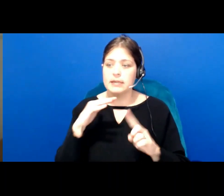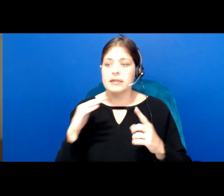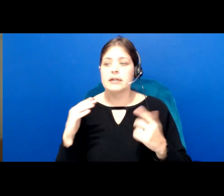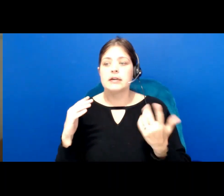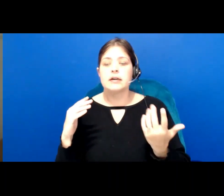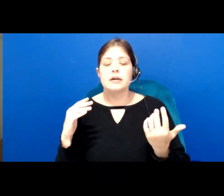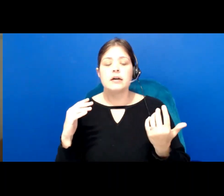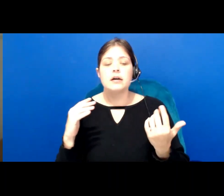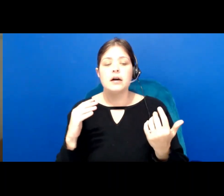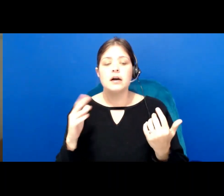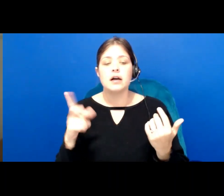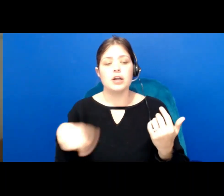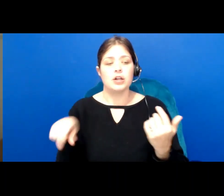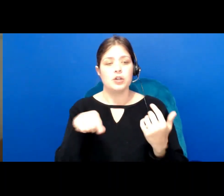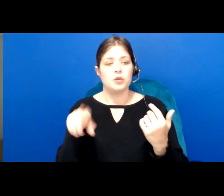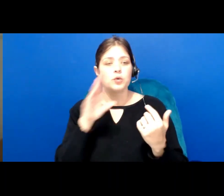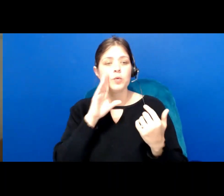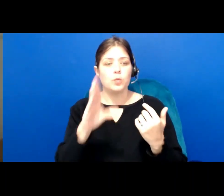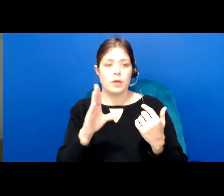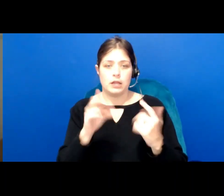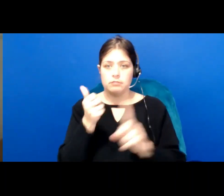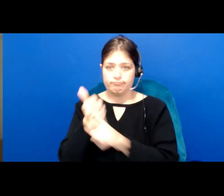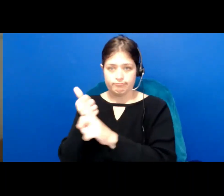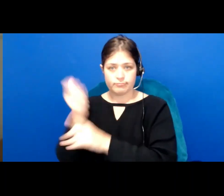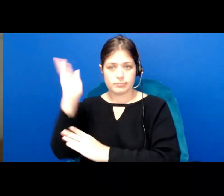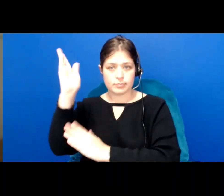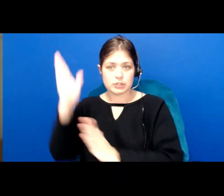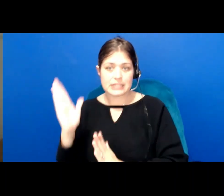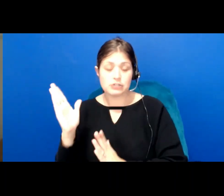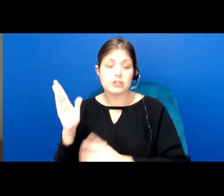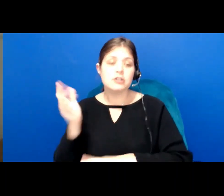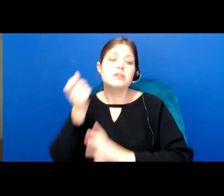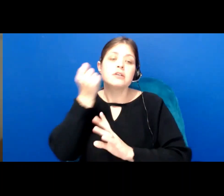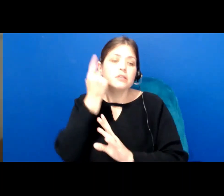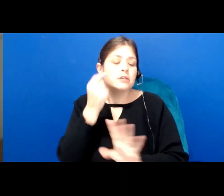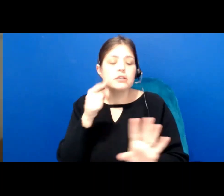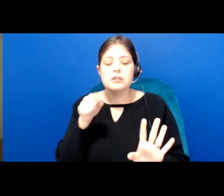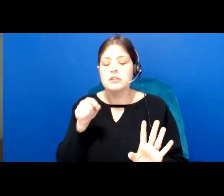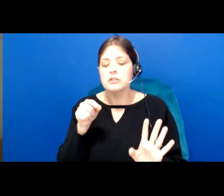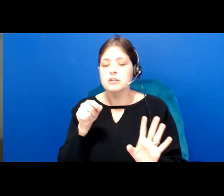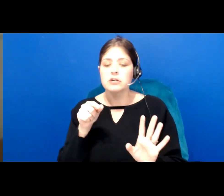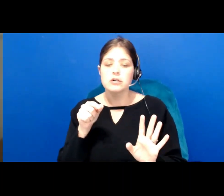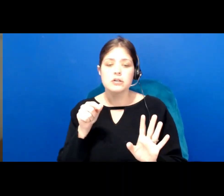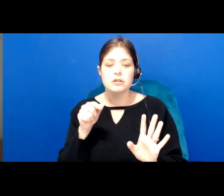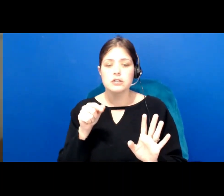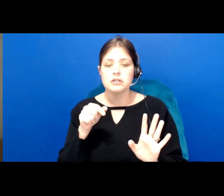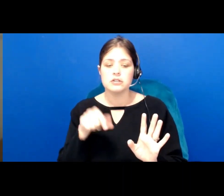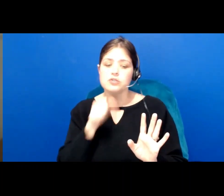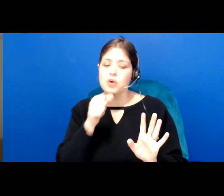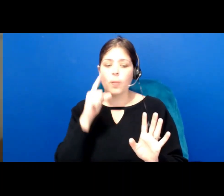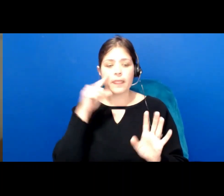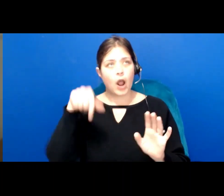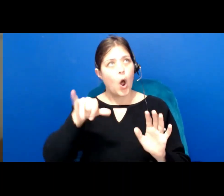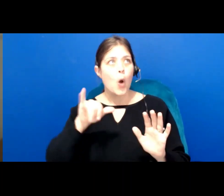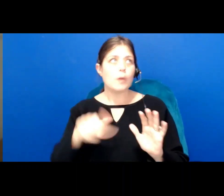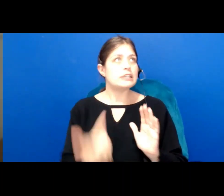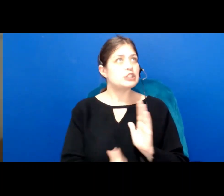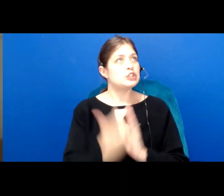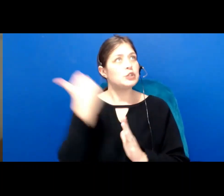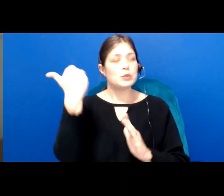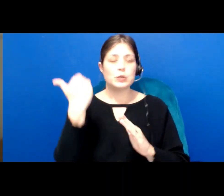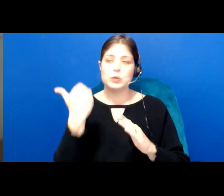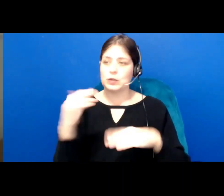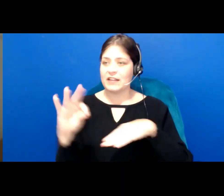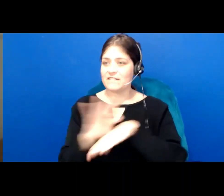And you will, as a presenter, though, not find this, oh my gosh, this is new, the functionalities and